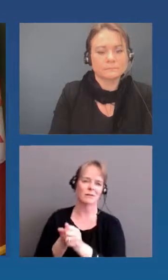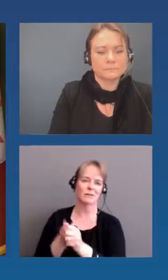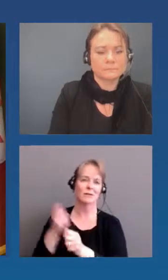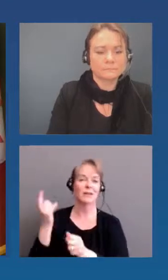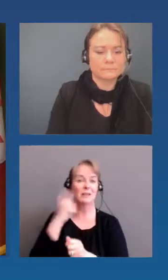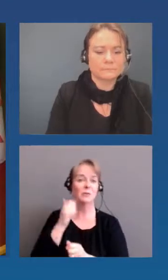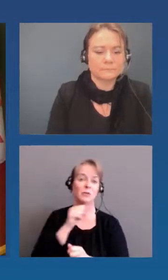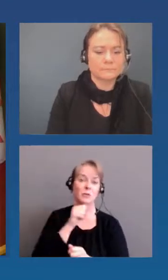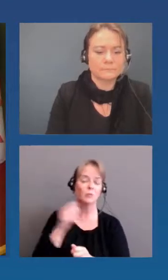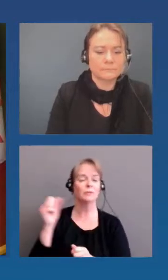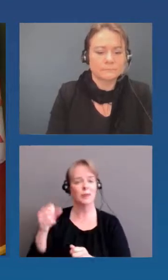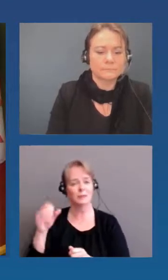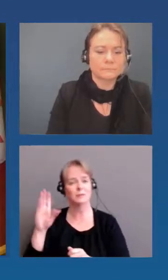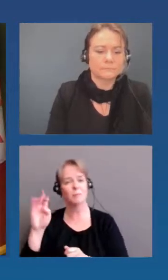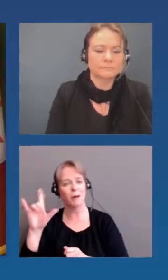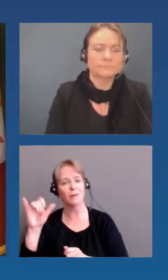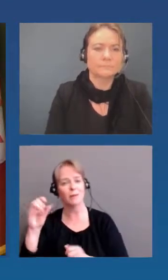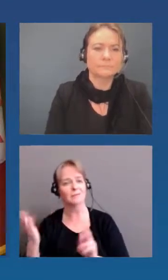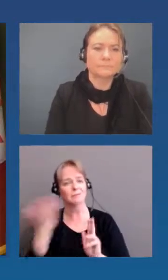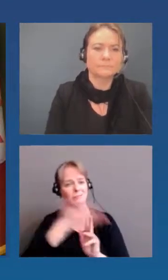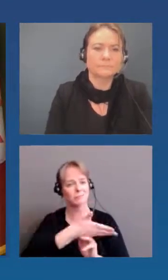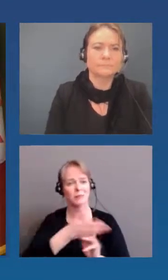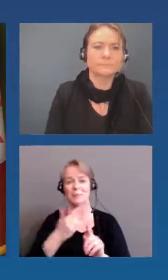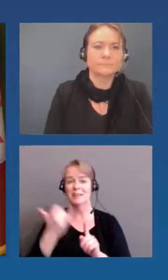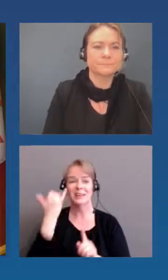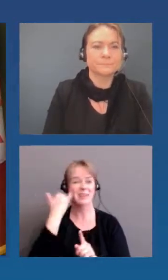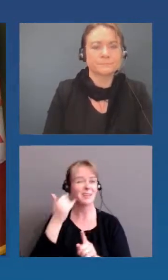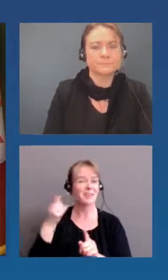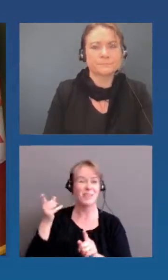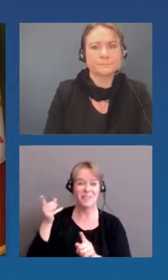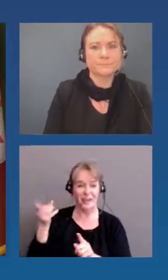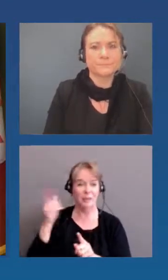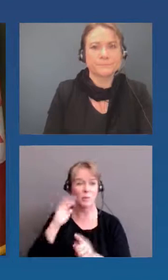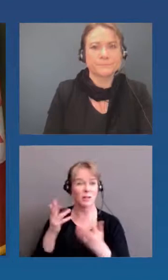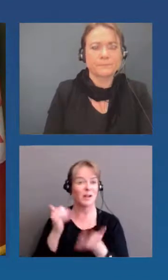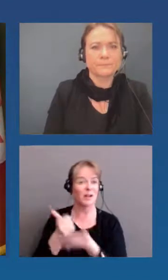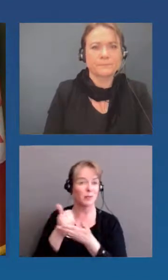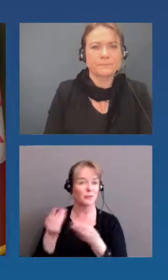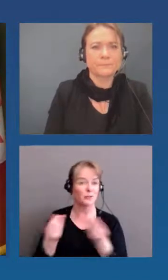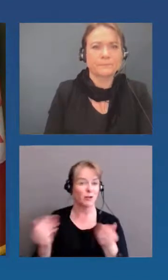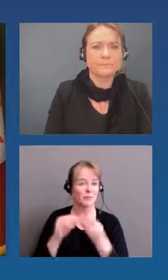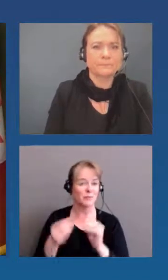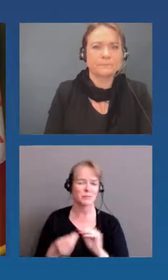problem. Thanks a lot. All right, thank you, Sue. This is all the